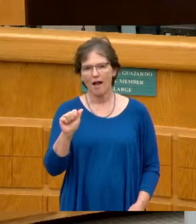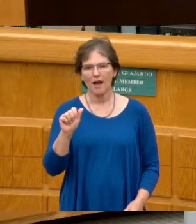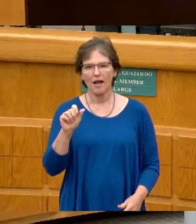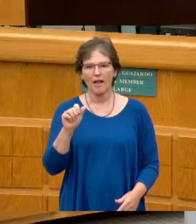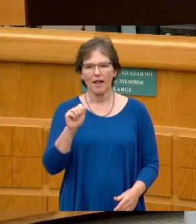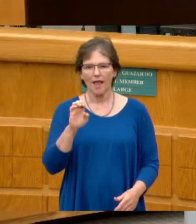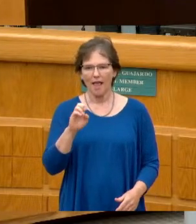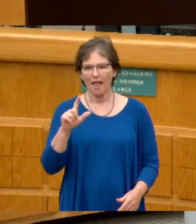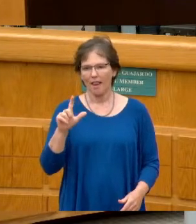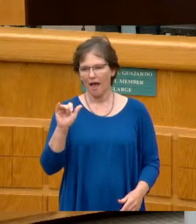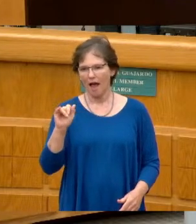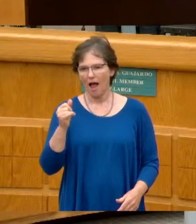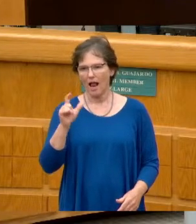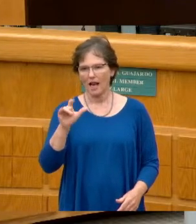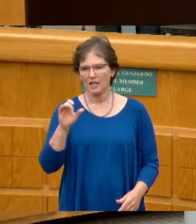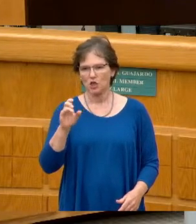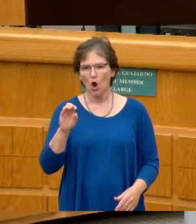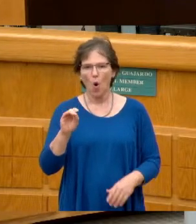Island Drive.